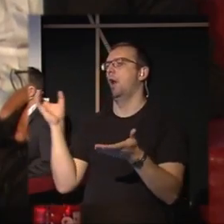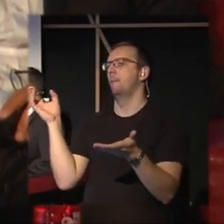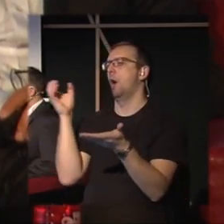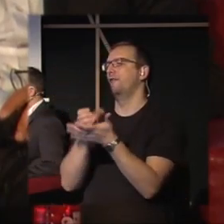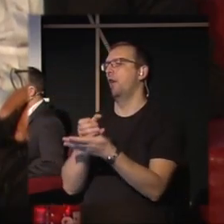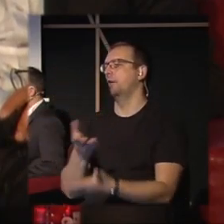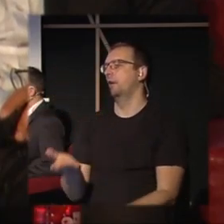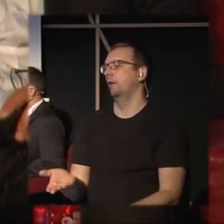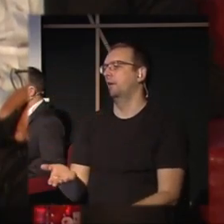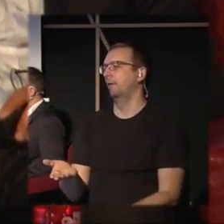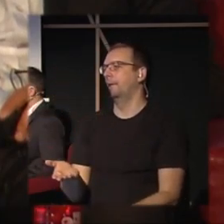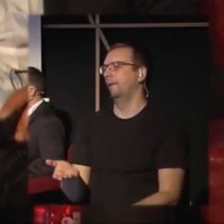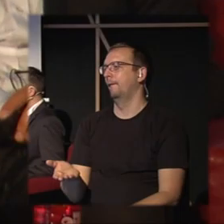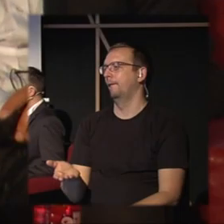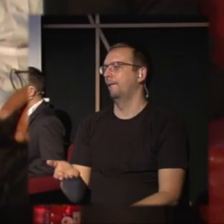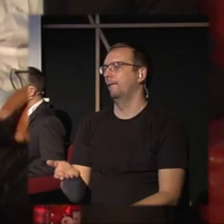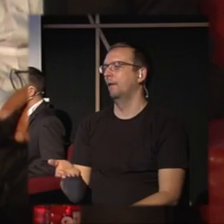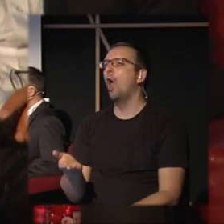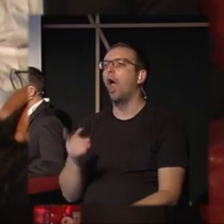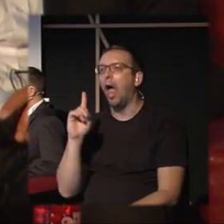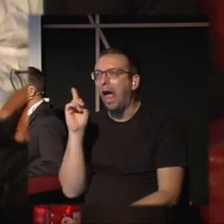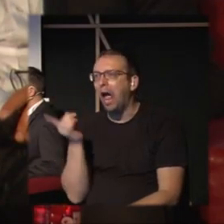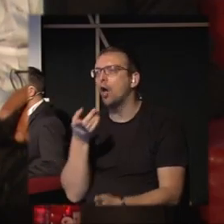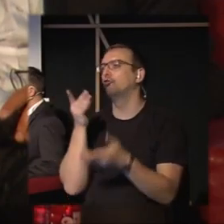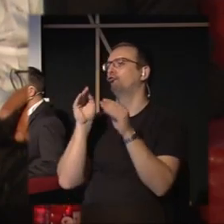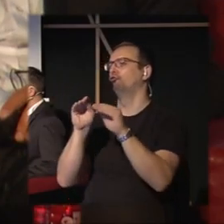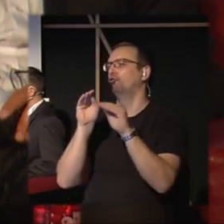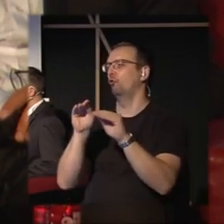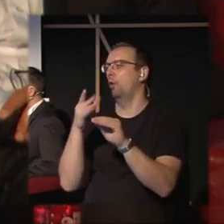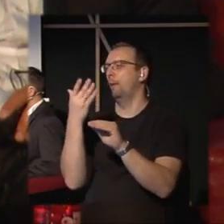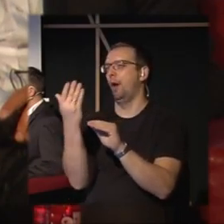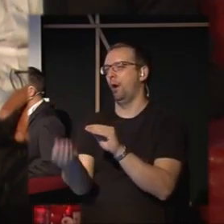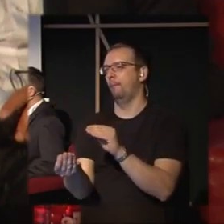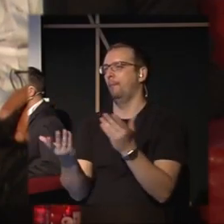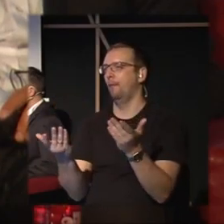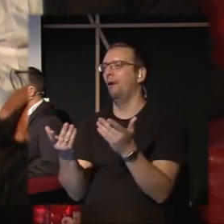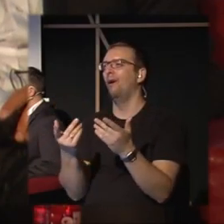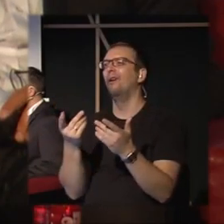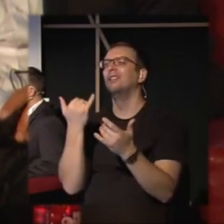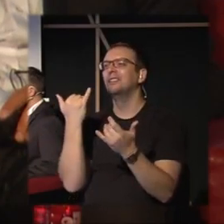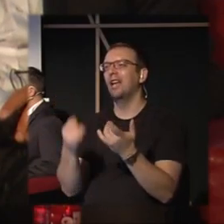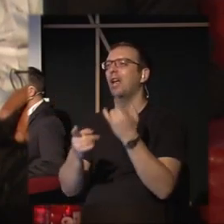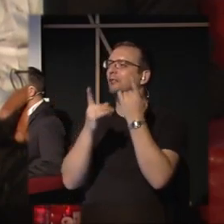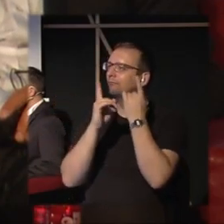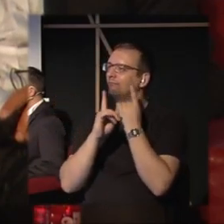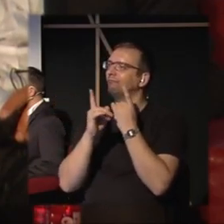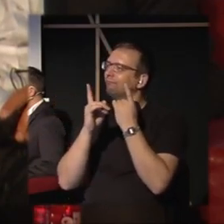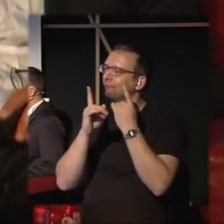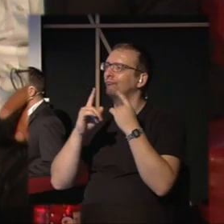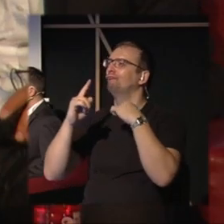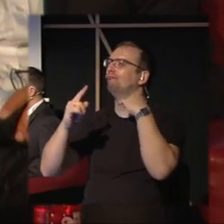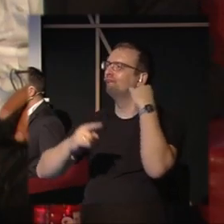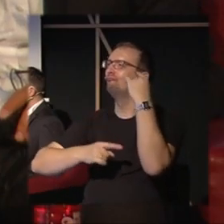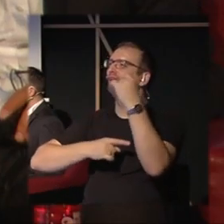And that also impact on the number of disabled people, and the most important